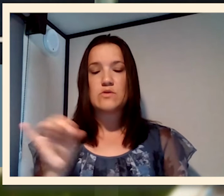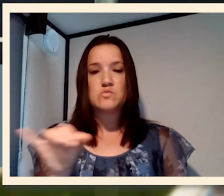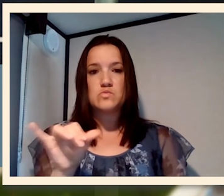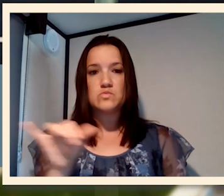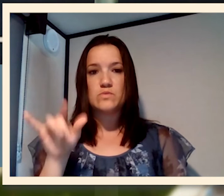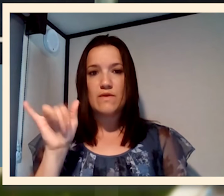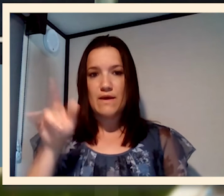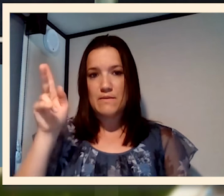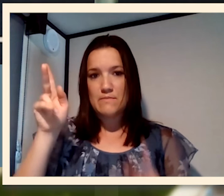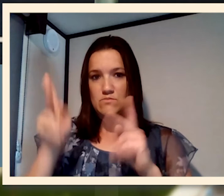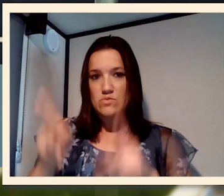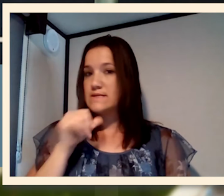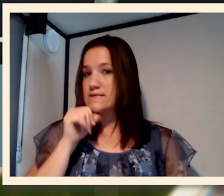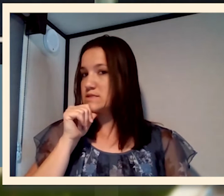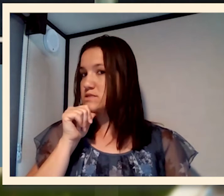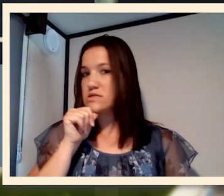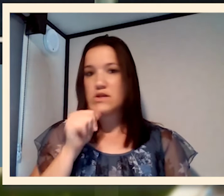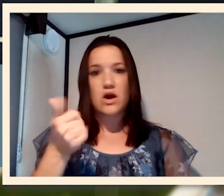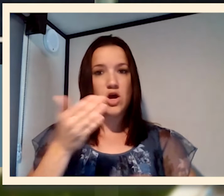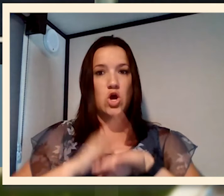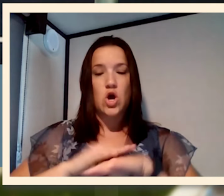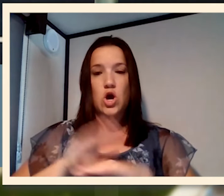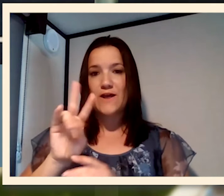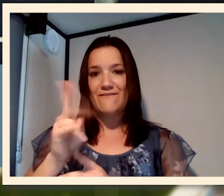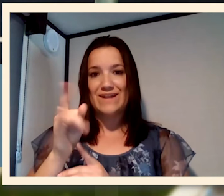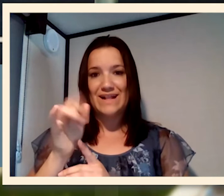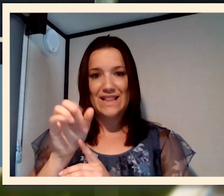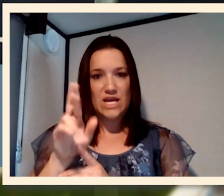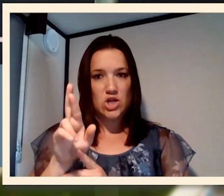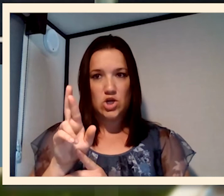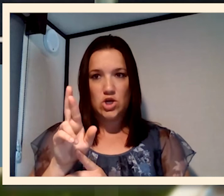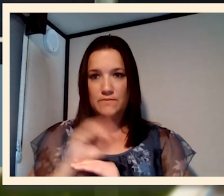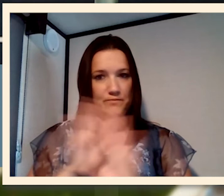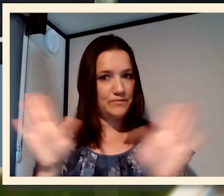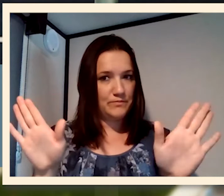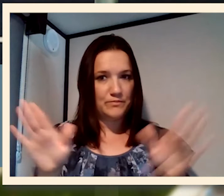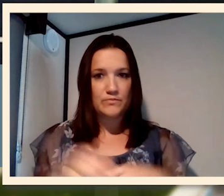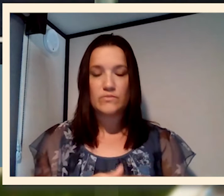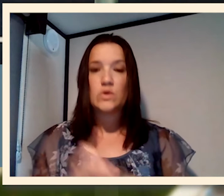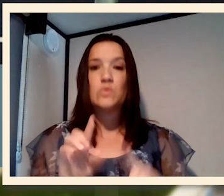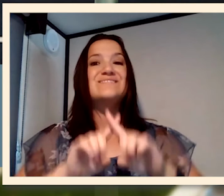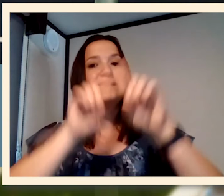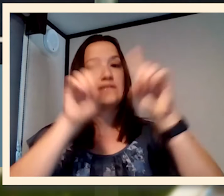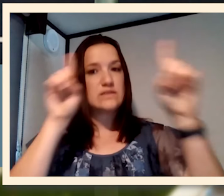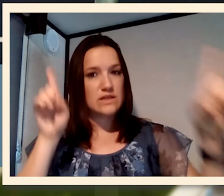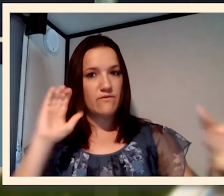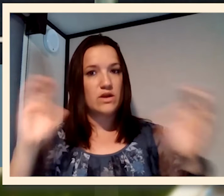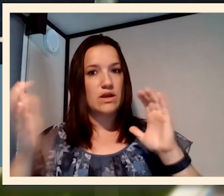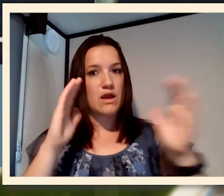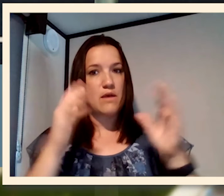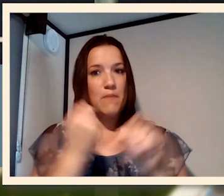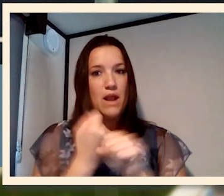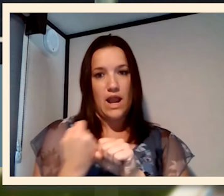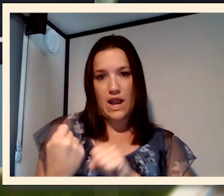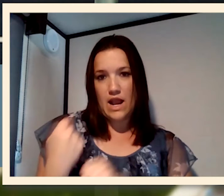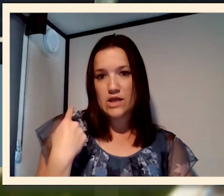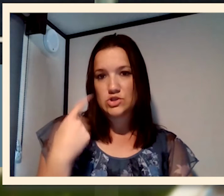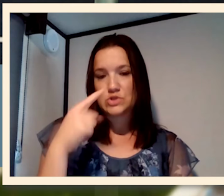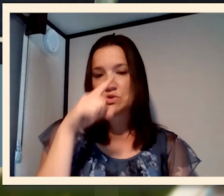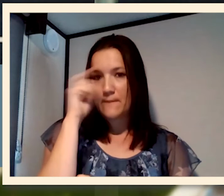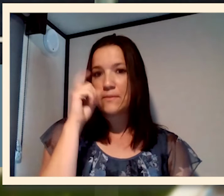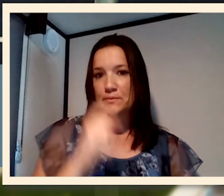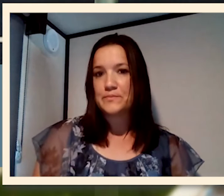the intensive care unit, and that individual is not on a ventilator. So definitely a much different